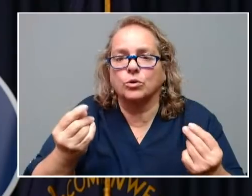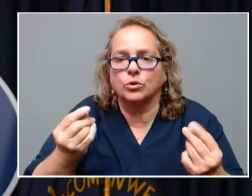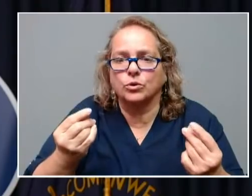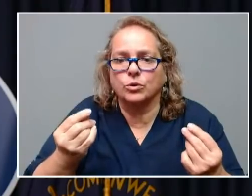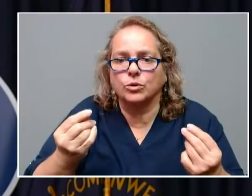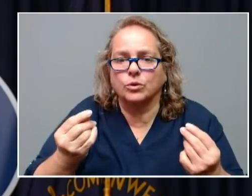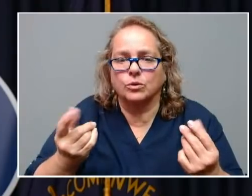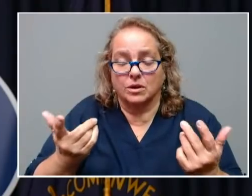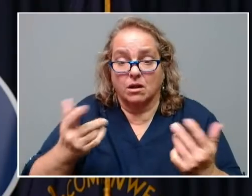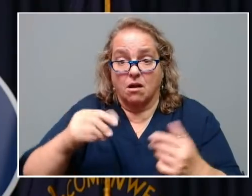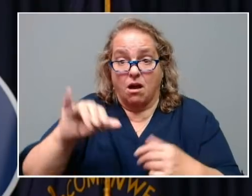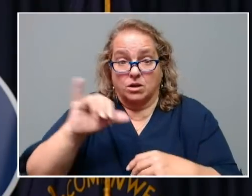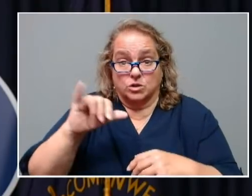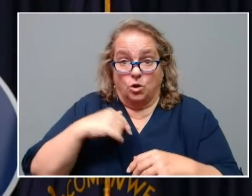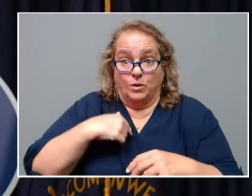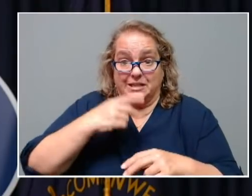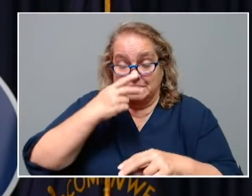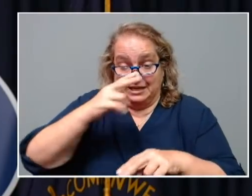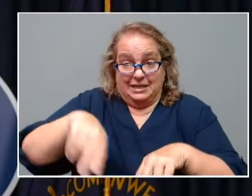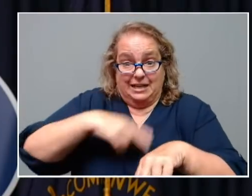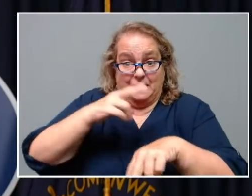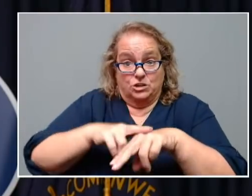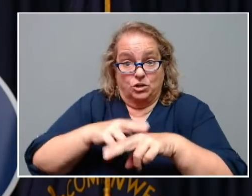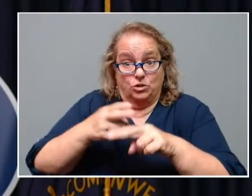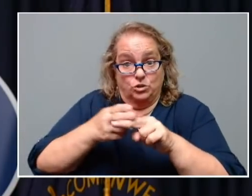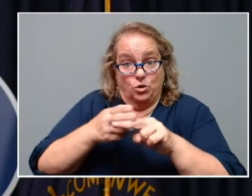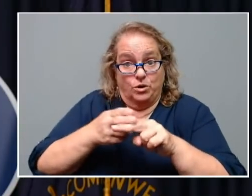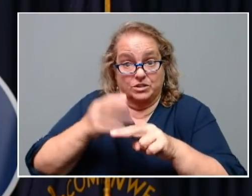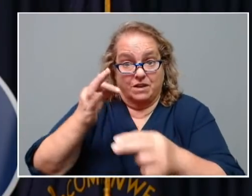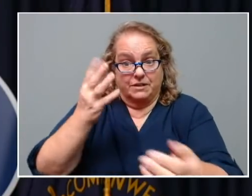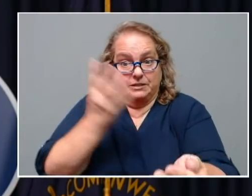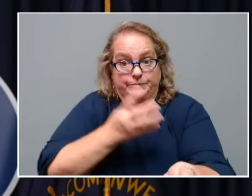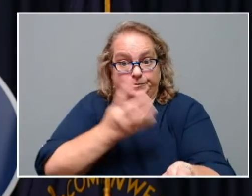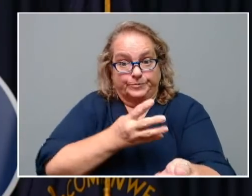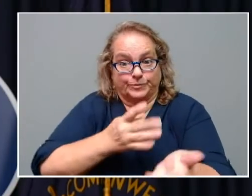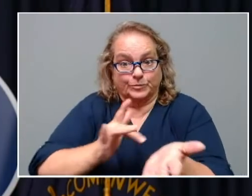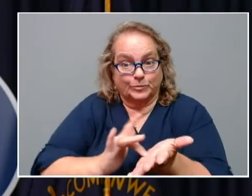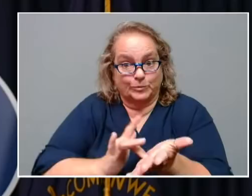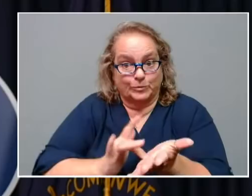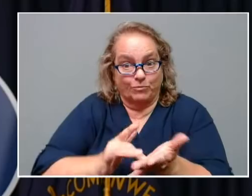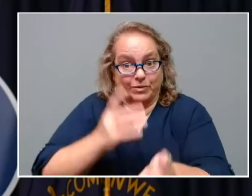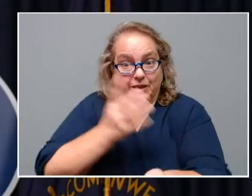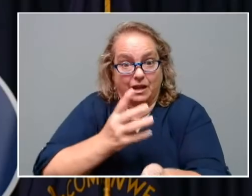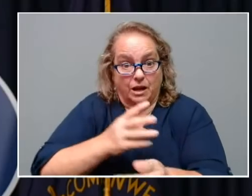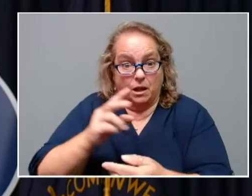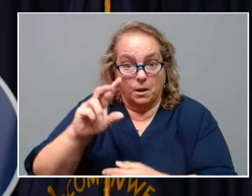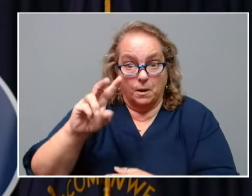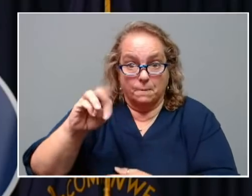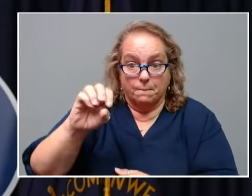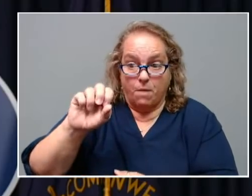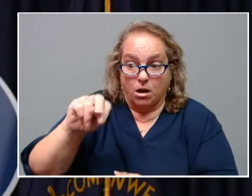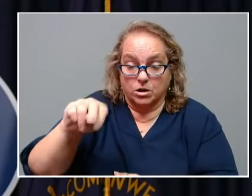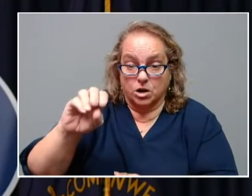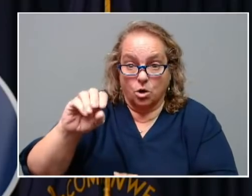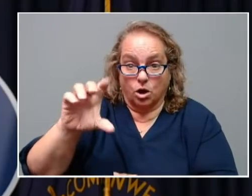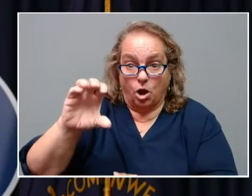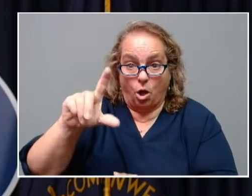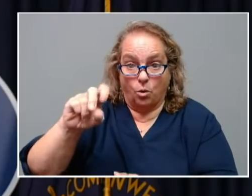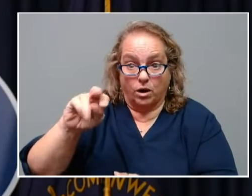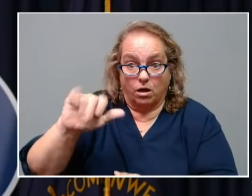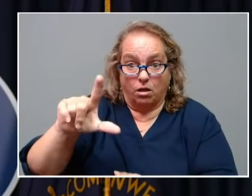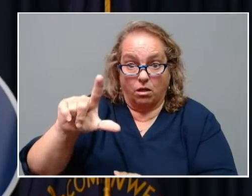of monoclonal antibodies. We've talked about that a lot, especially since the special session. This is an infusion